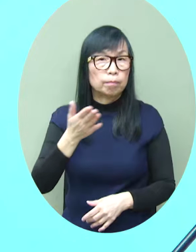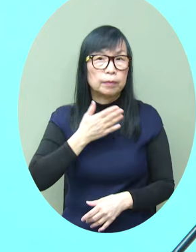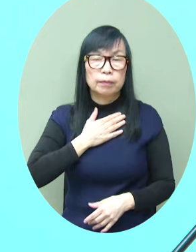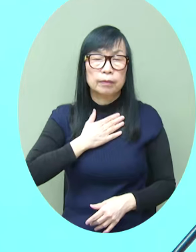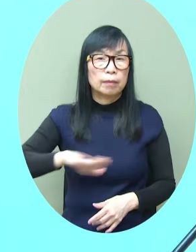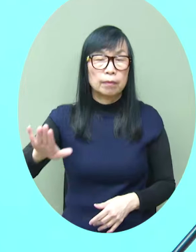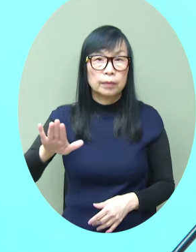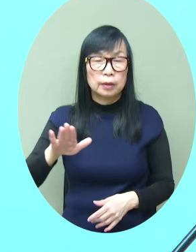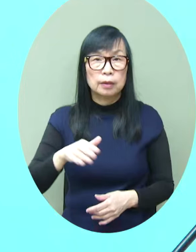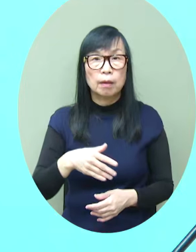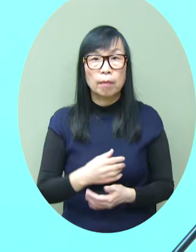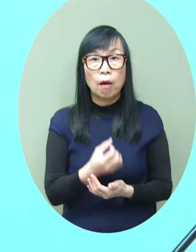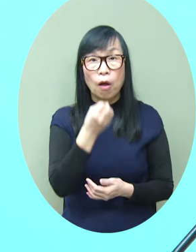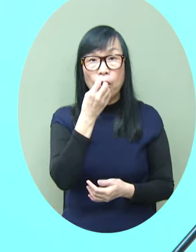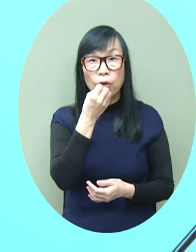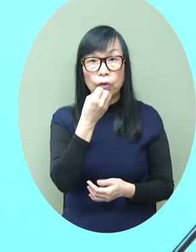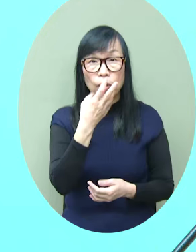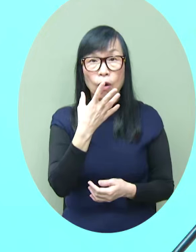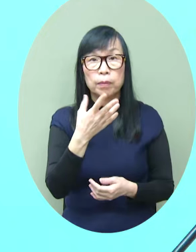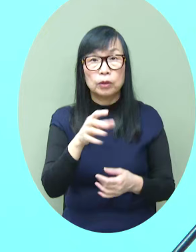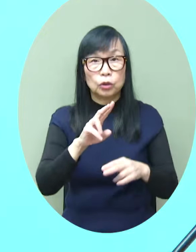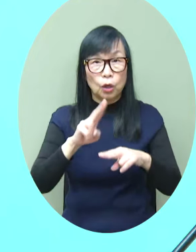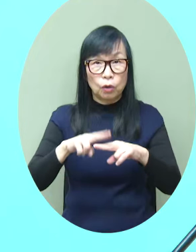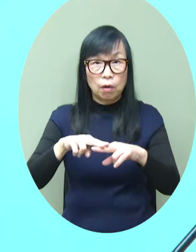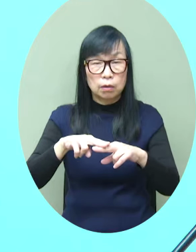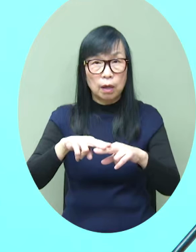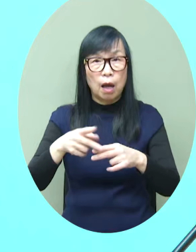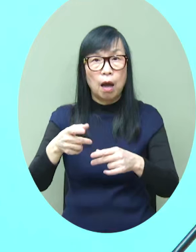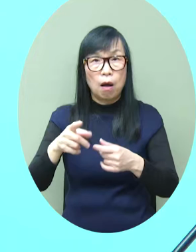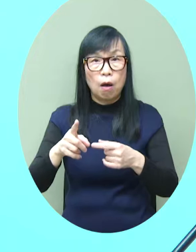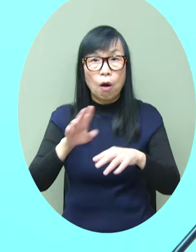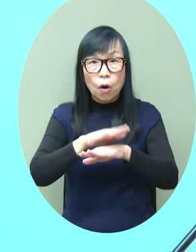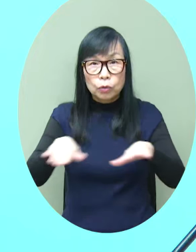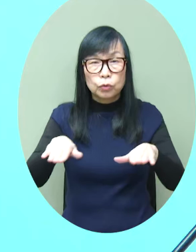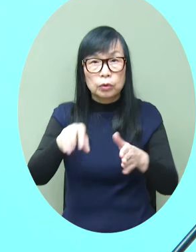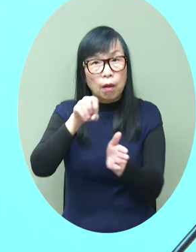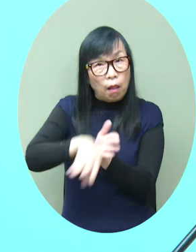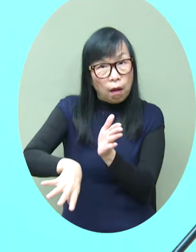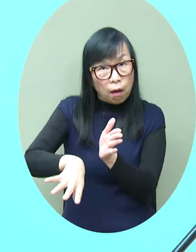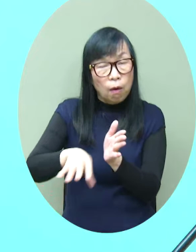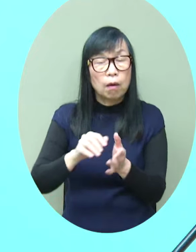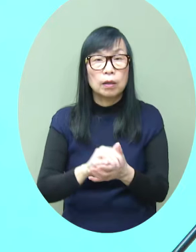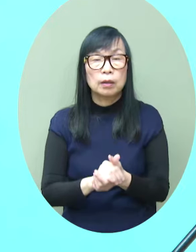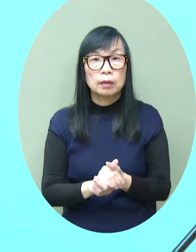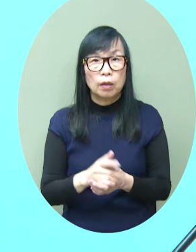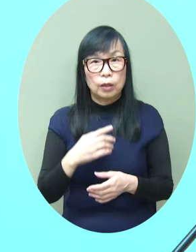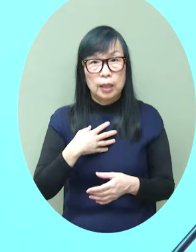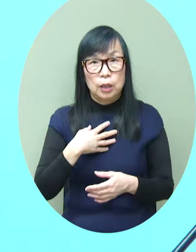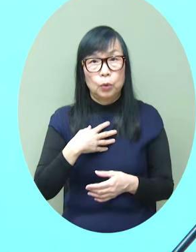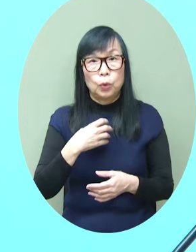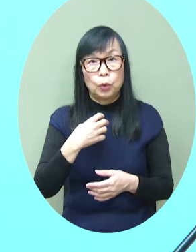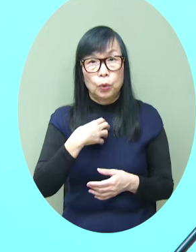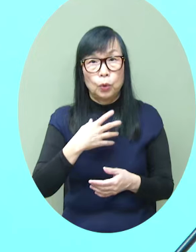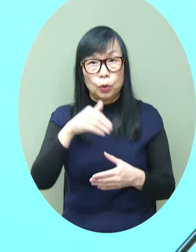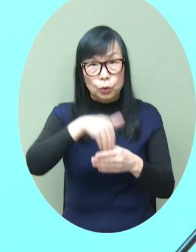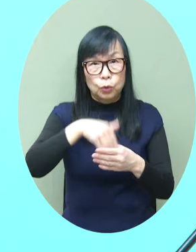hole in national security. Secondly, is we have an improved electoral system which will return